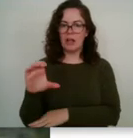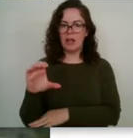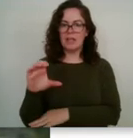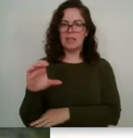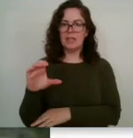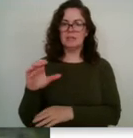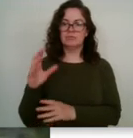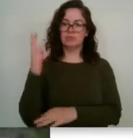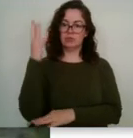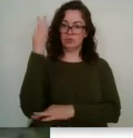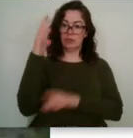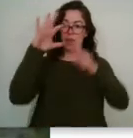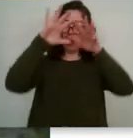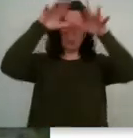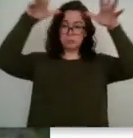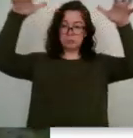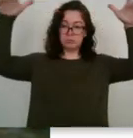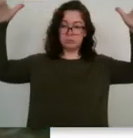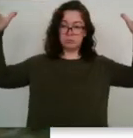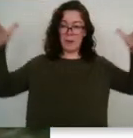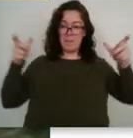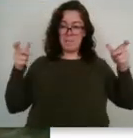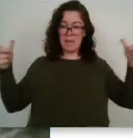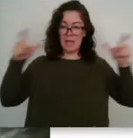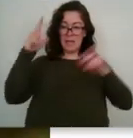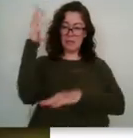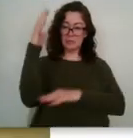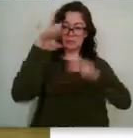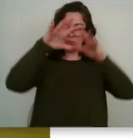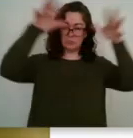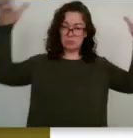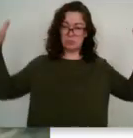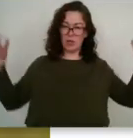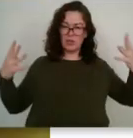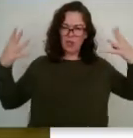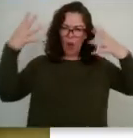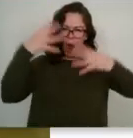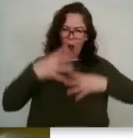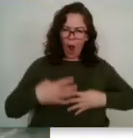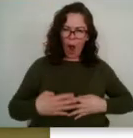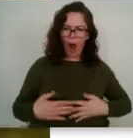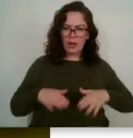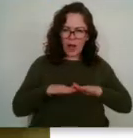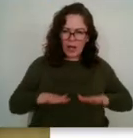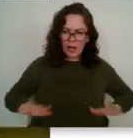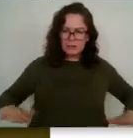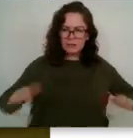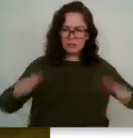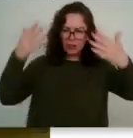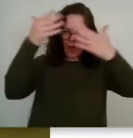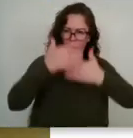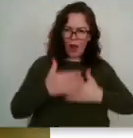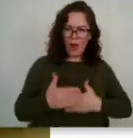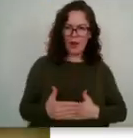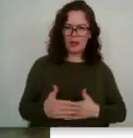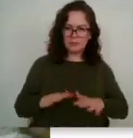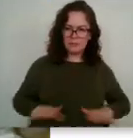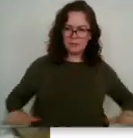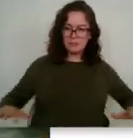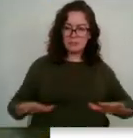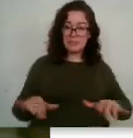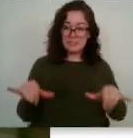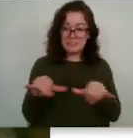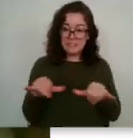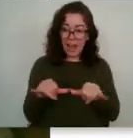of 3.5 basketball courts. So that the tree is large enough so that it shades